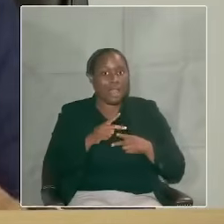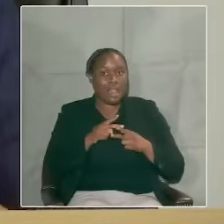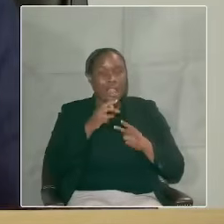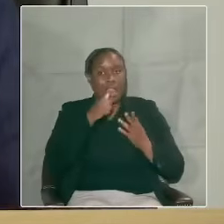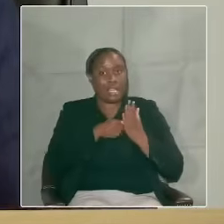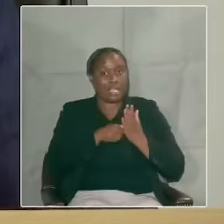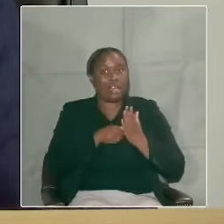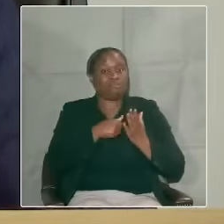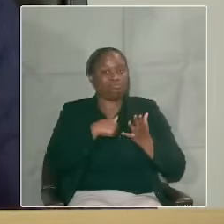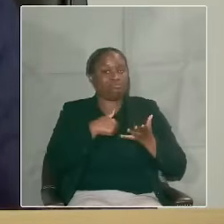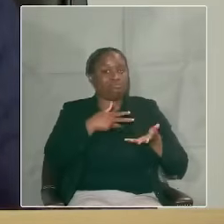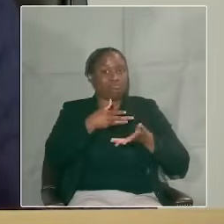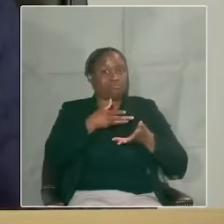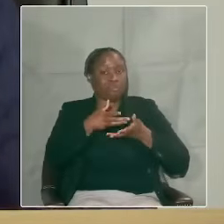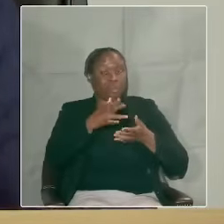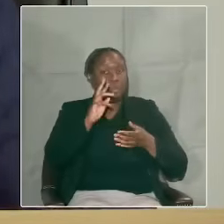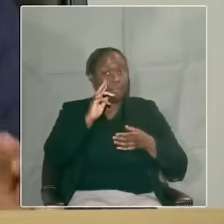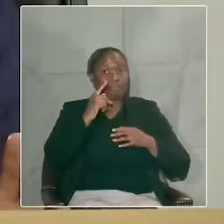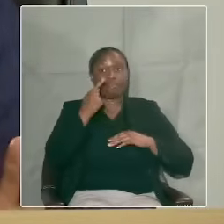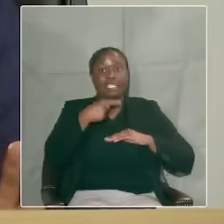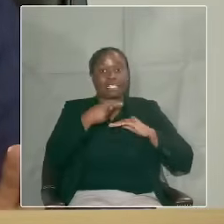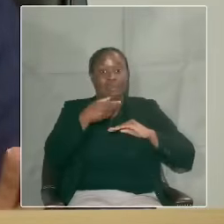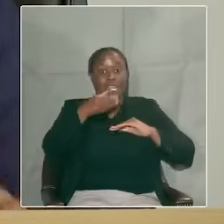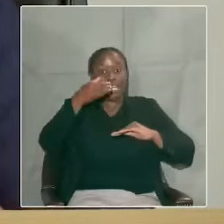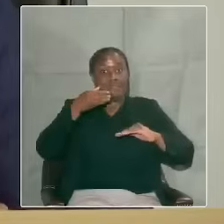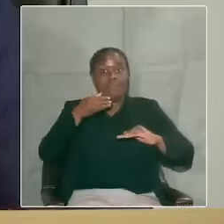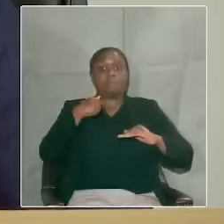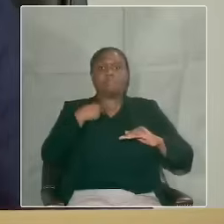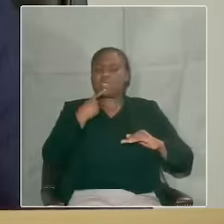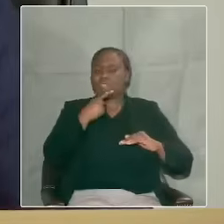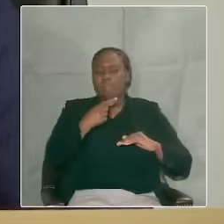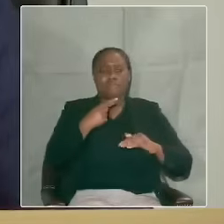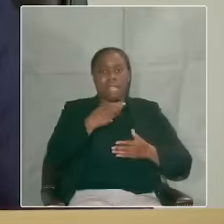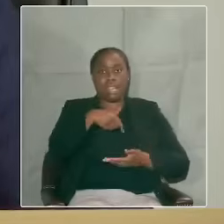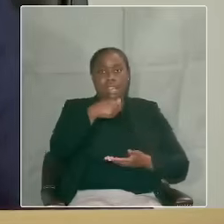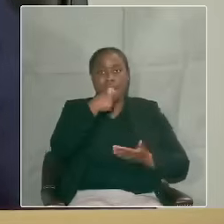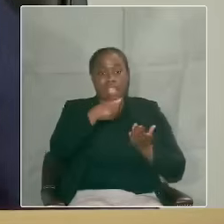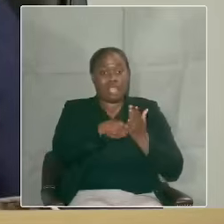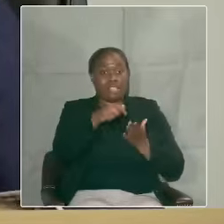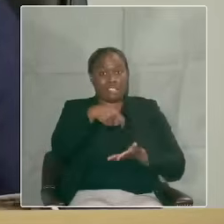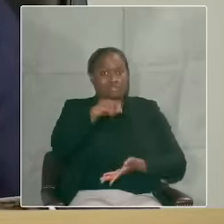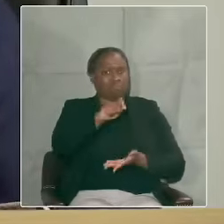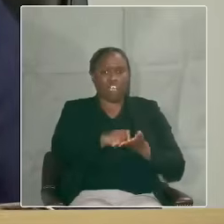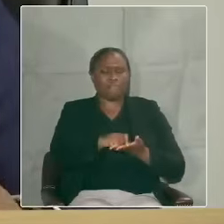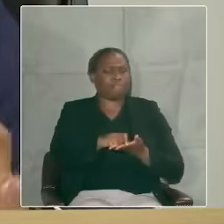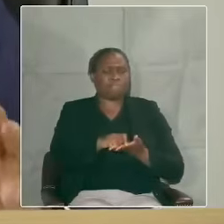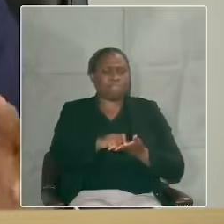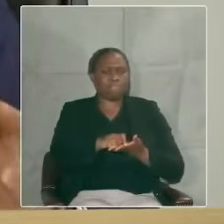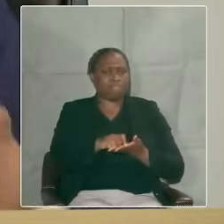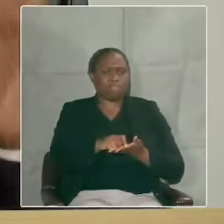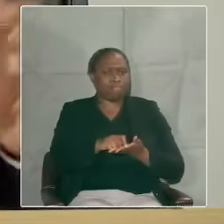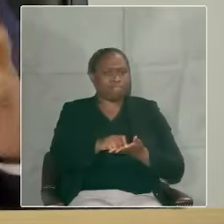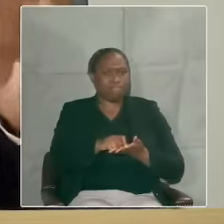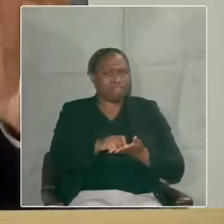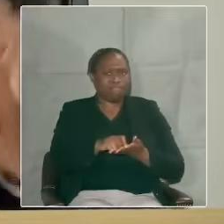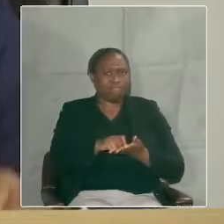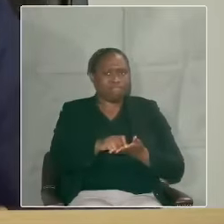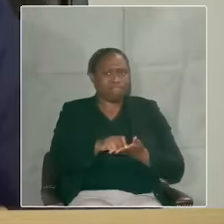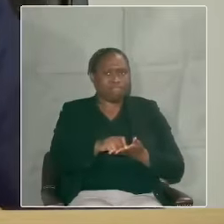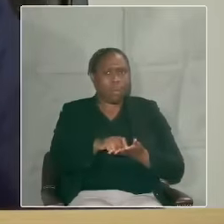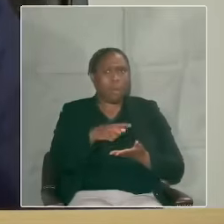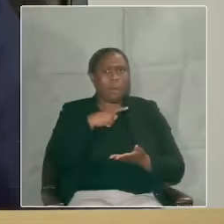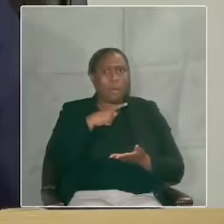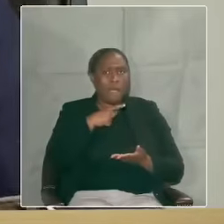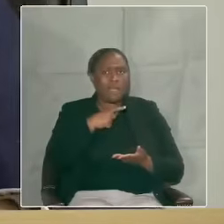before, I said to him that I will not sign his letter because it doesn't even entail that